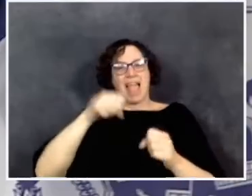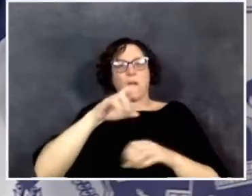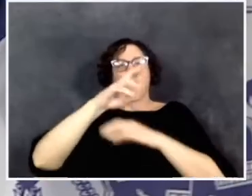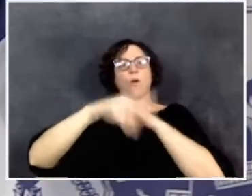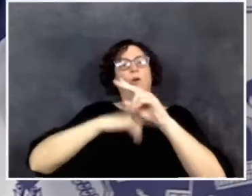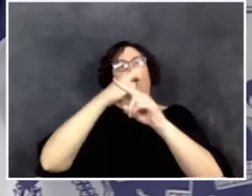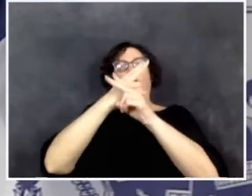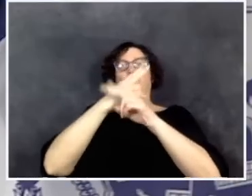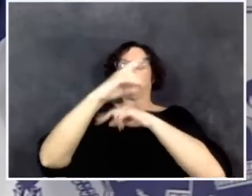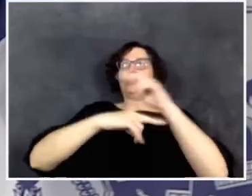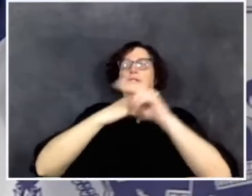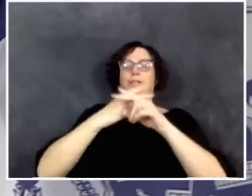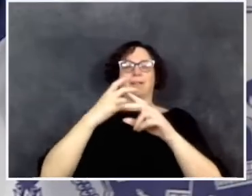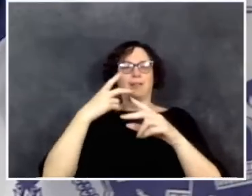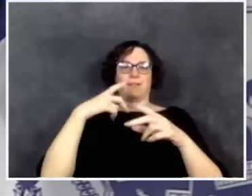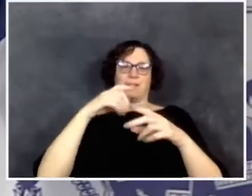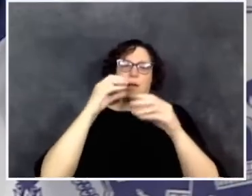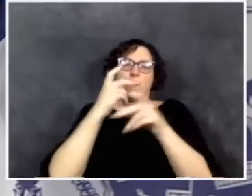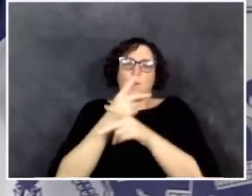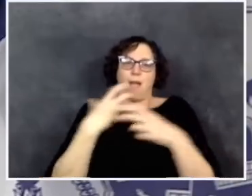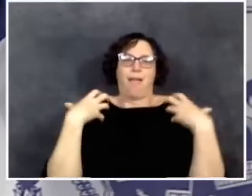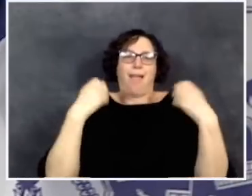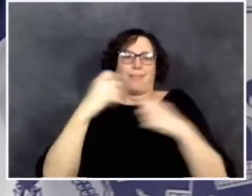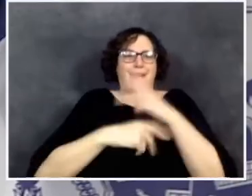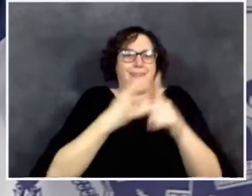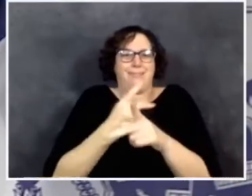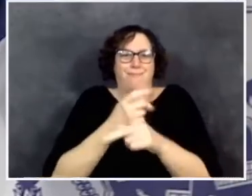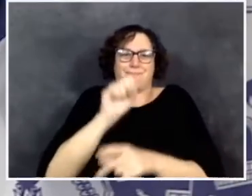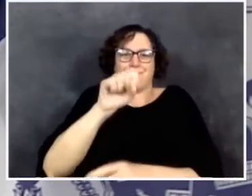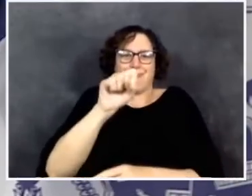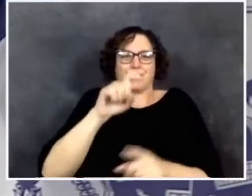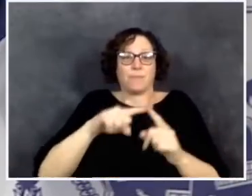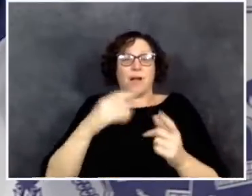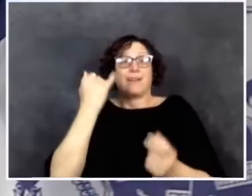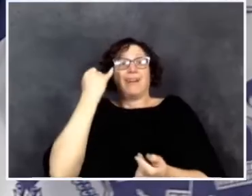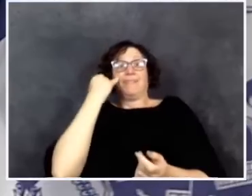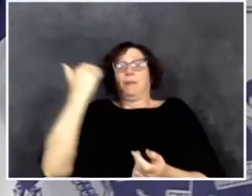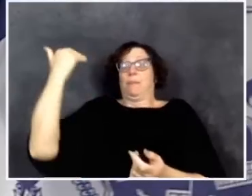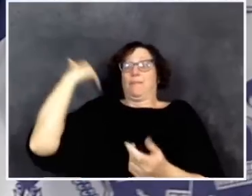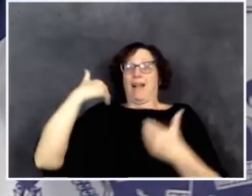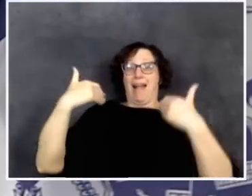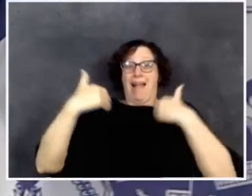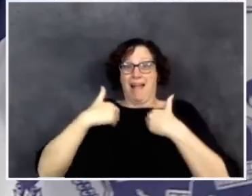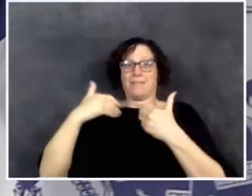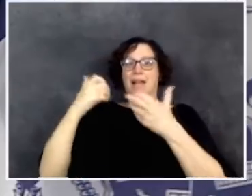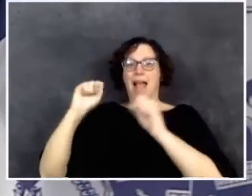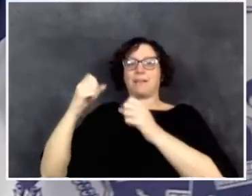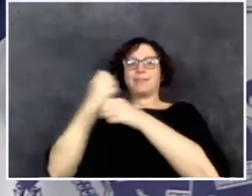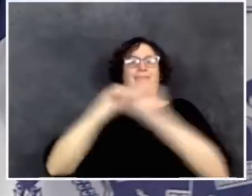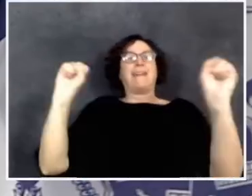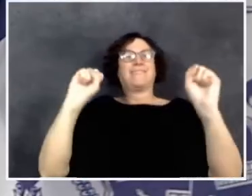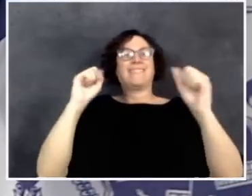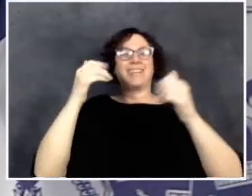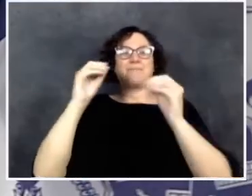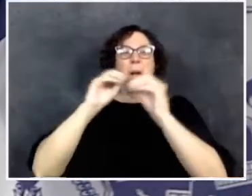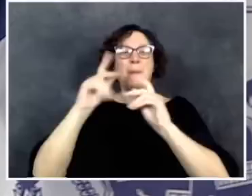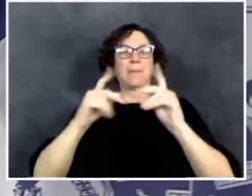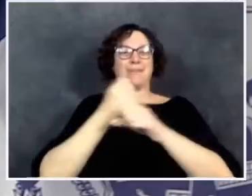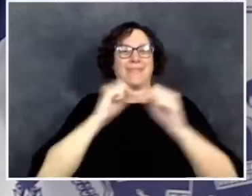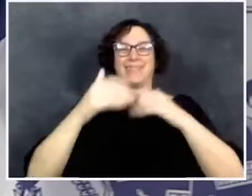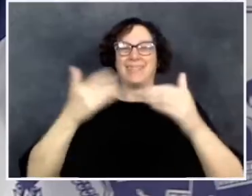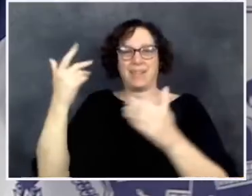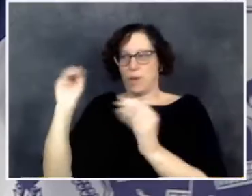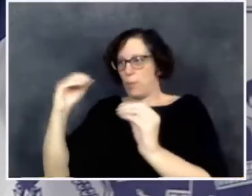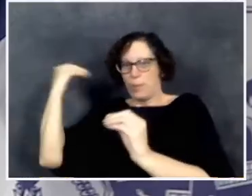to, first of all, save a lot more lives on the front end because people would have been healthier, but also address it so much better. So far, one of the